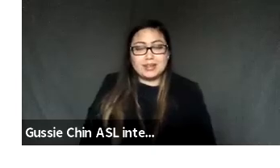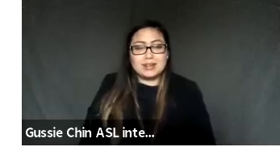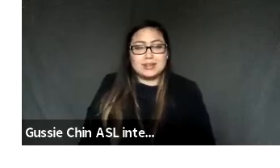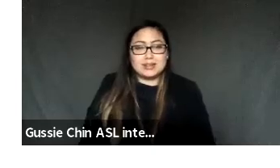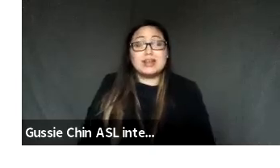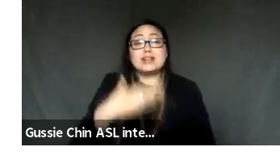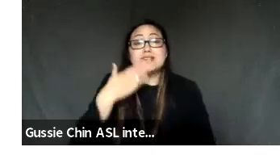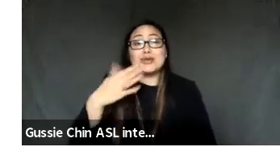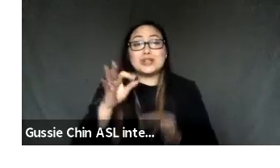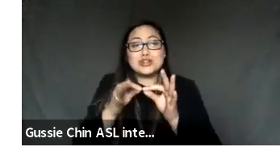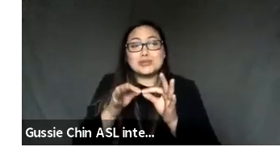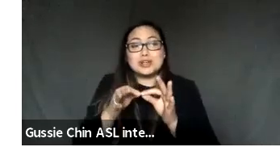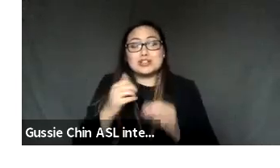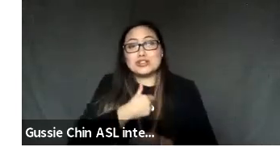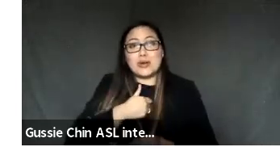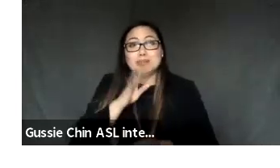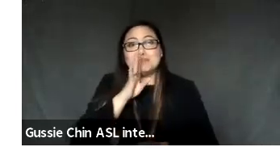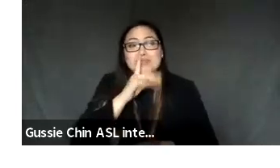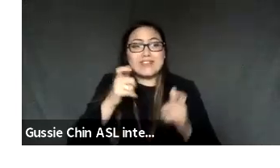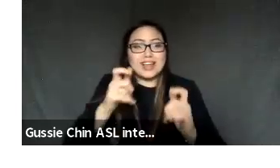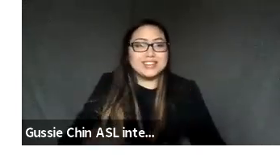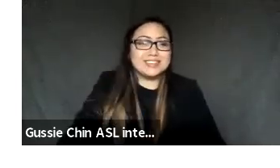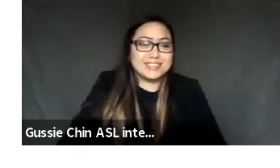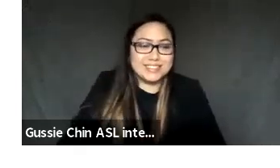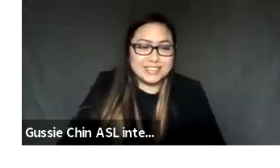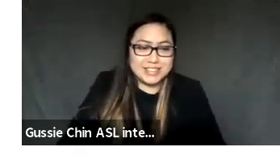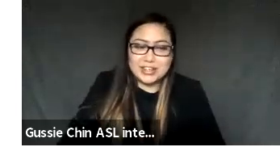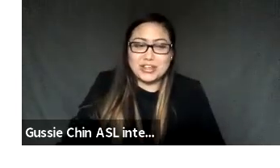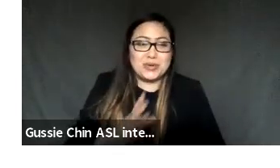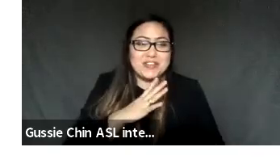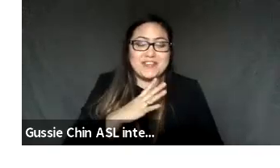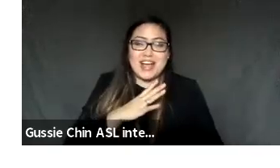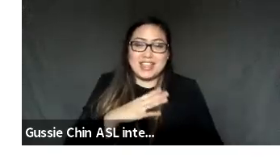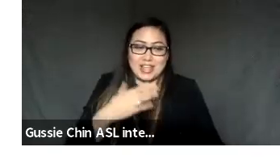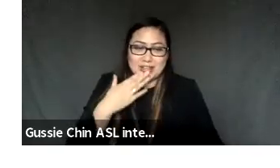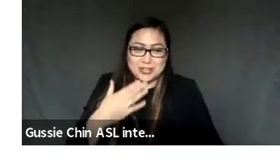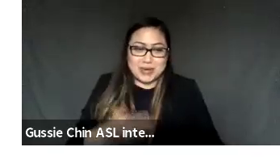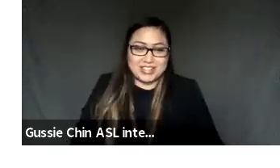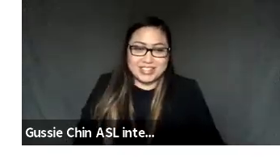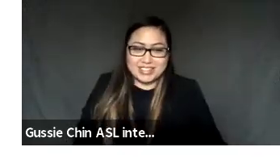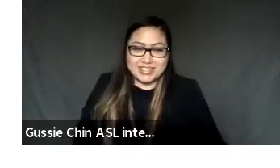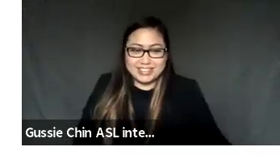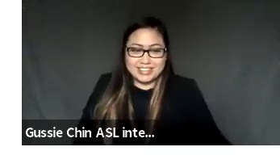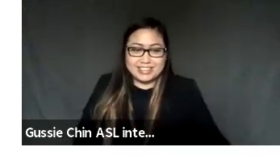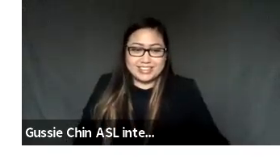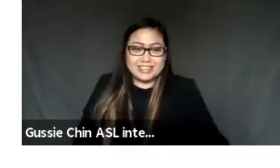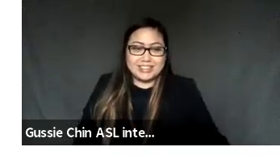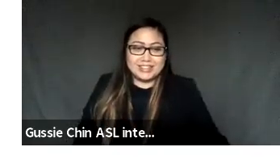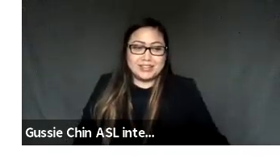Thank you, interpreters. Sorry we went so fast. Thank you again. Thank you so much.